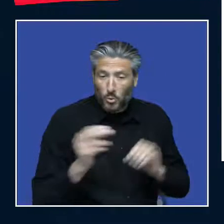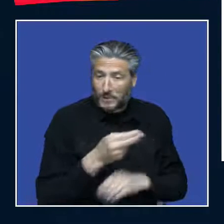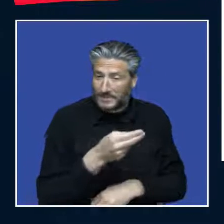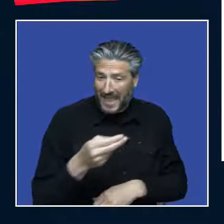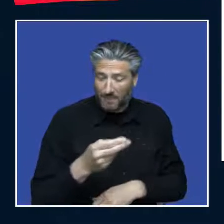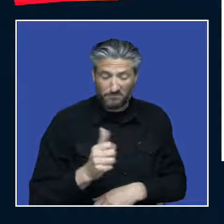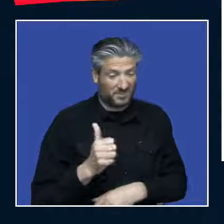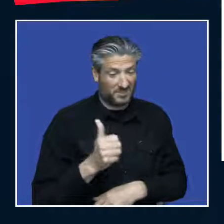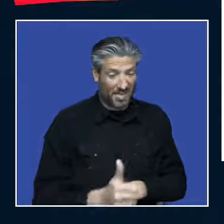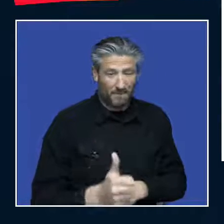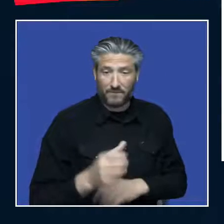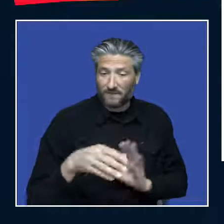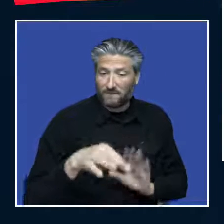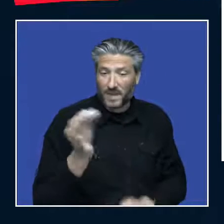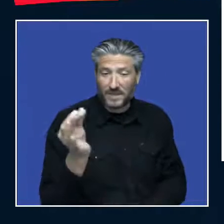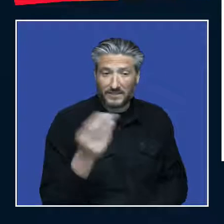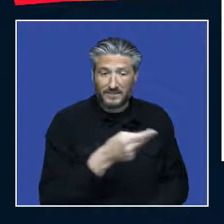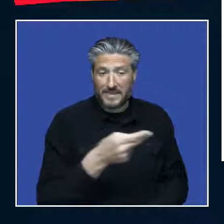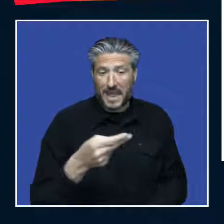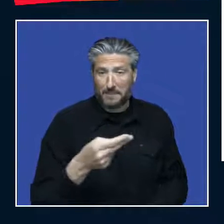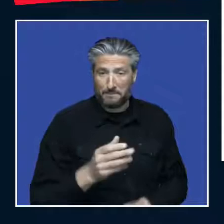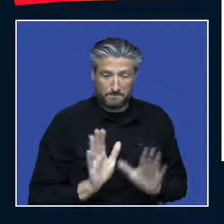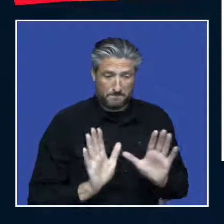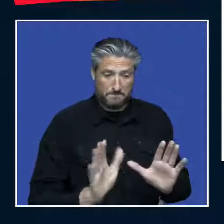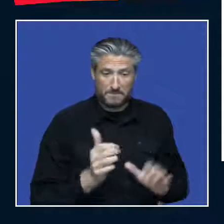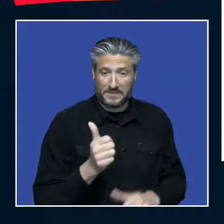So let's see if that's working.